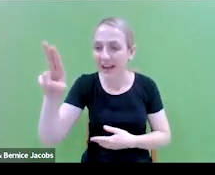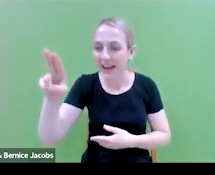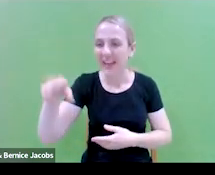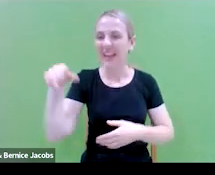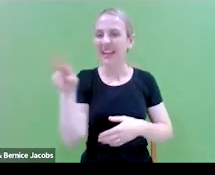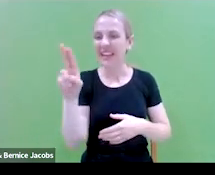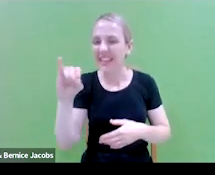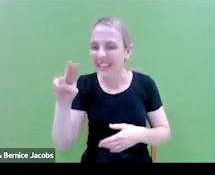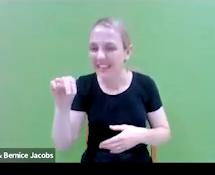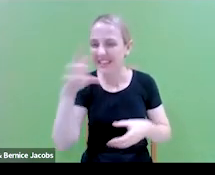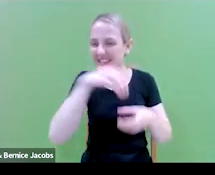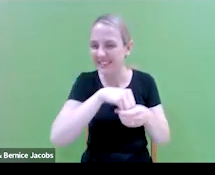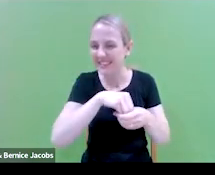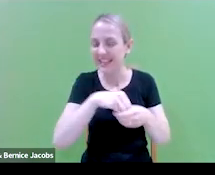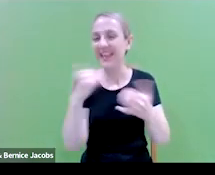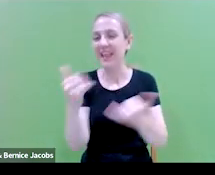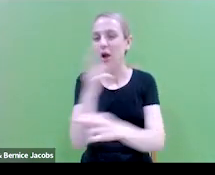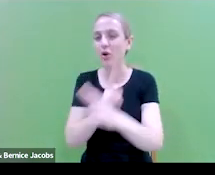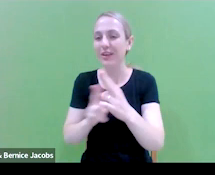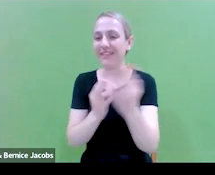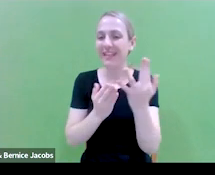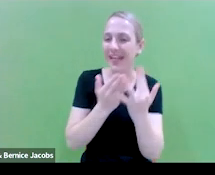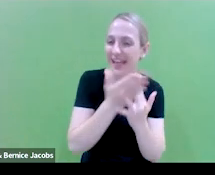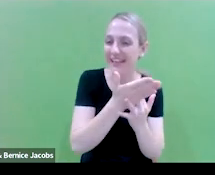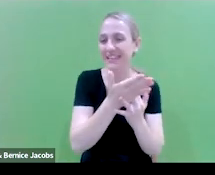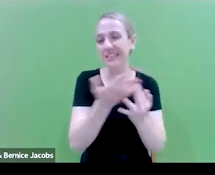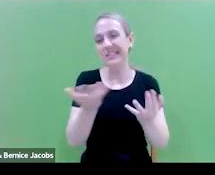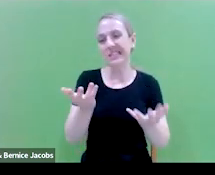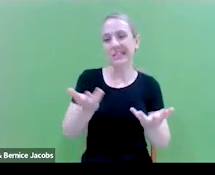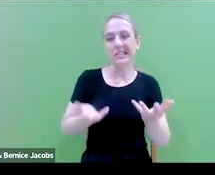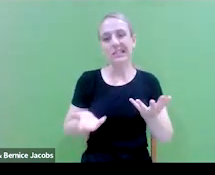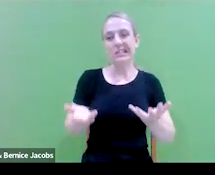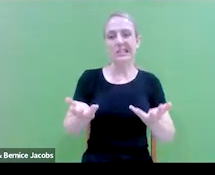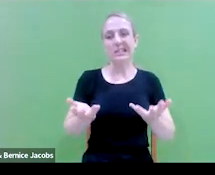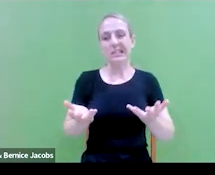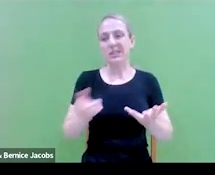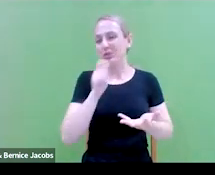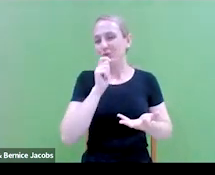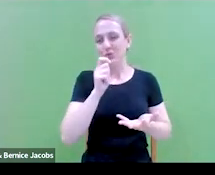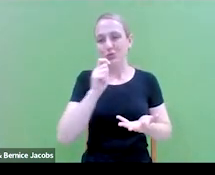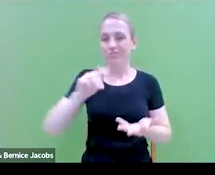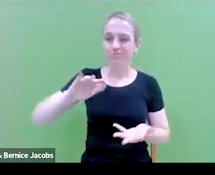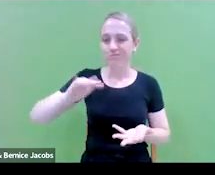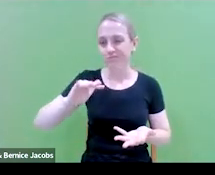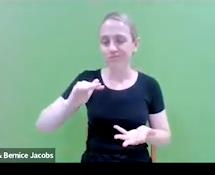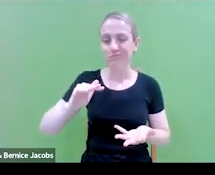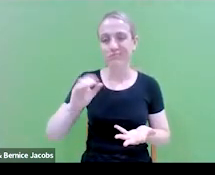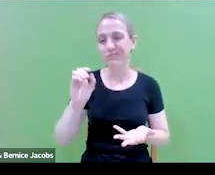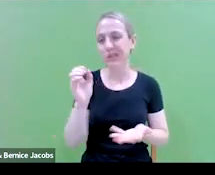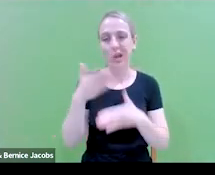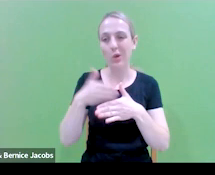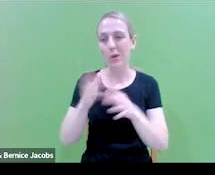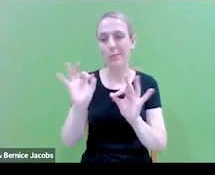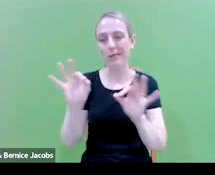any platform universally accessible is probably not telling you the truth. Like, if it seems too good to be true, it probably